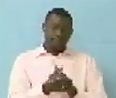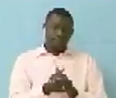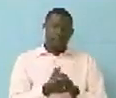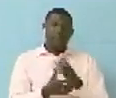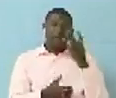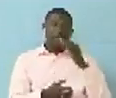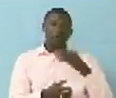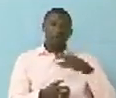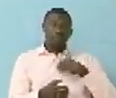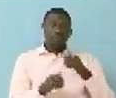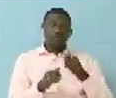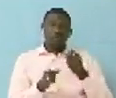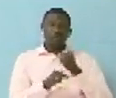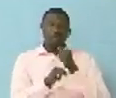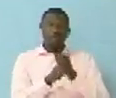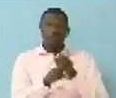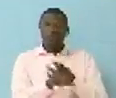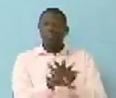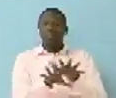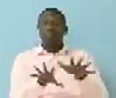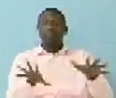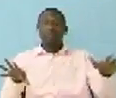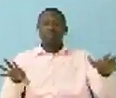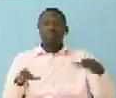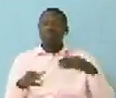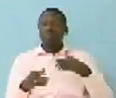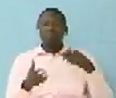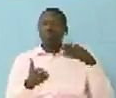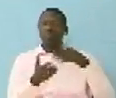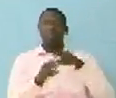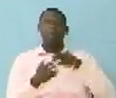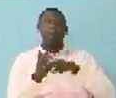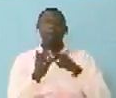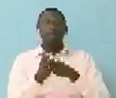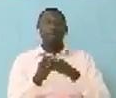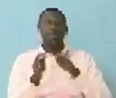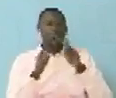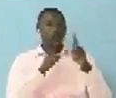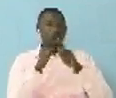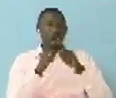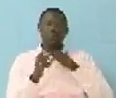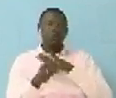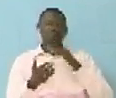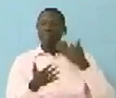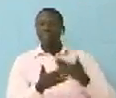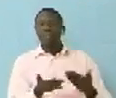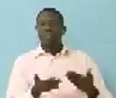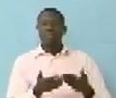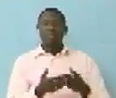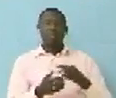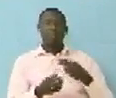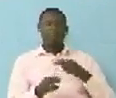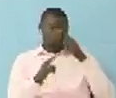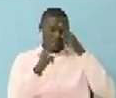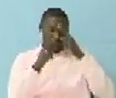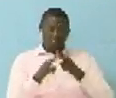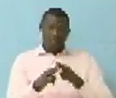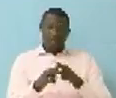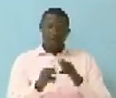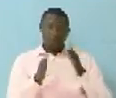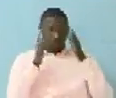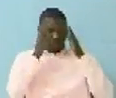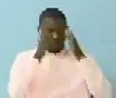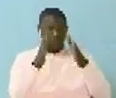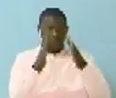If we want to broaden it, then this would not end. Let's just be disciplined and focus on that point.